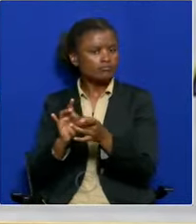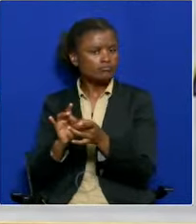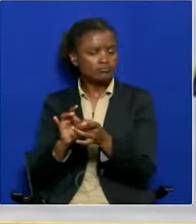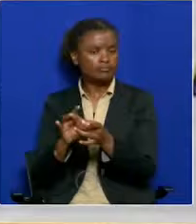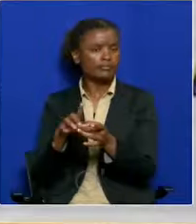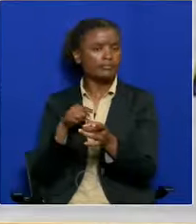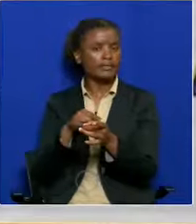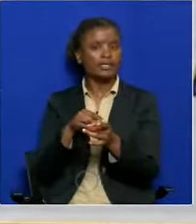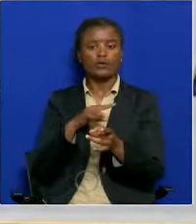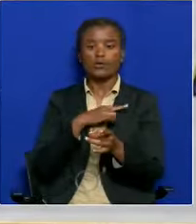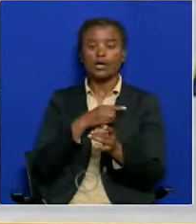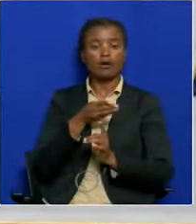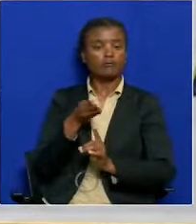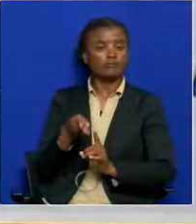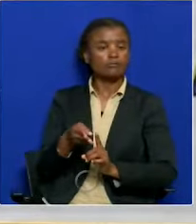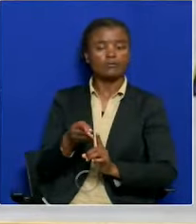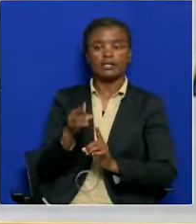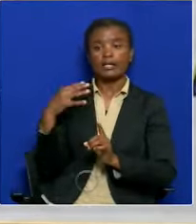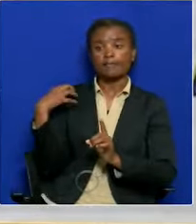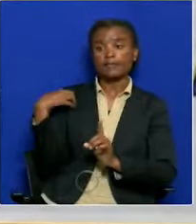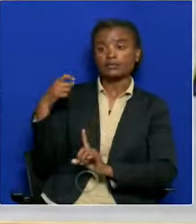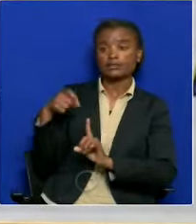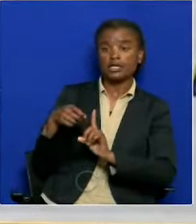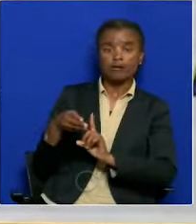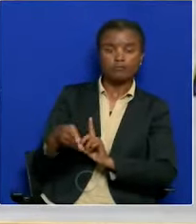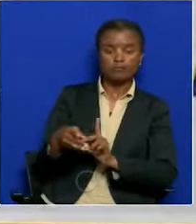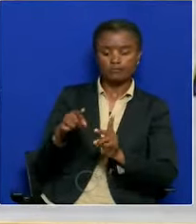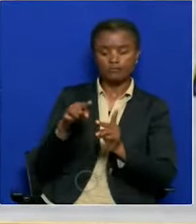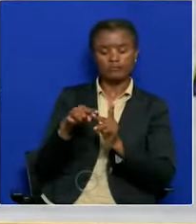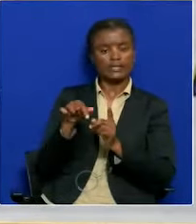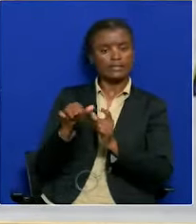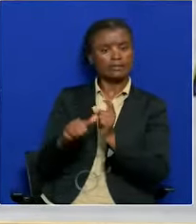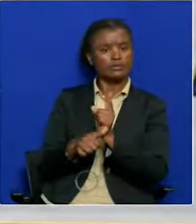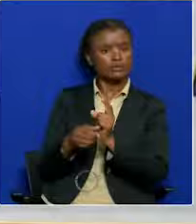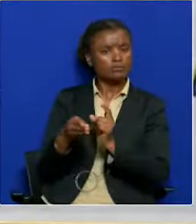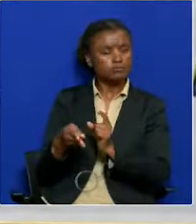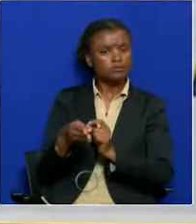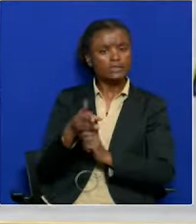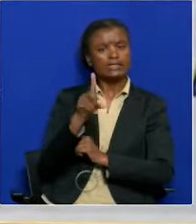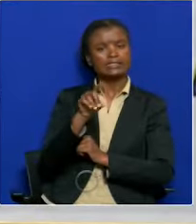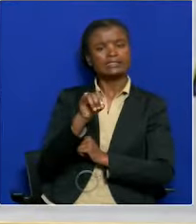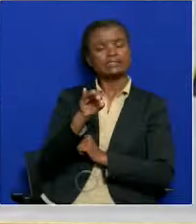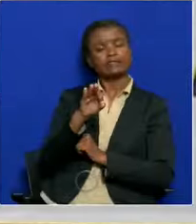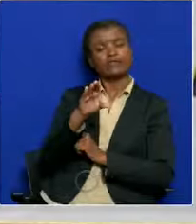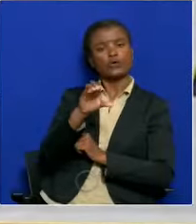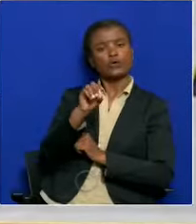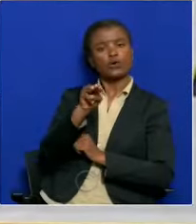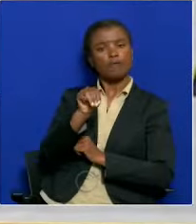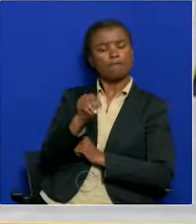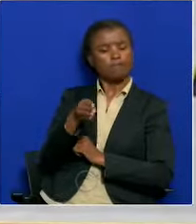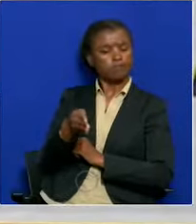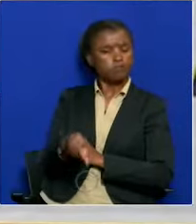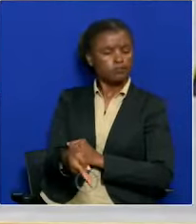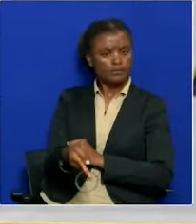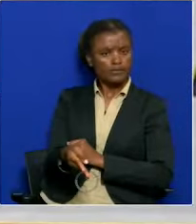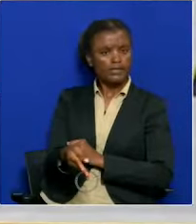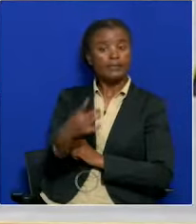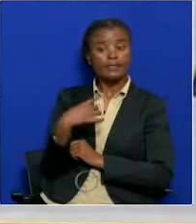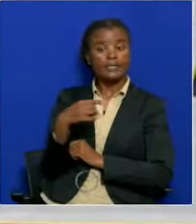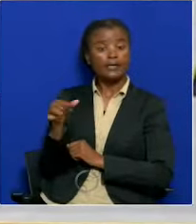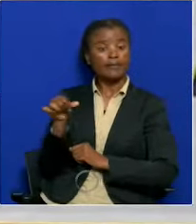will be there, the deputy, the DIFCOM will be there. And then when we come back, I implement what is supposed to be